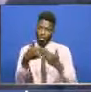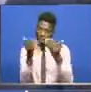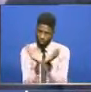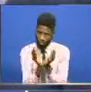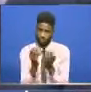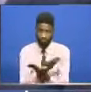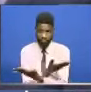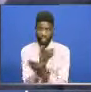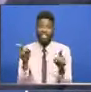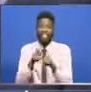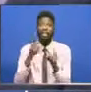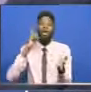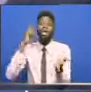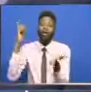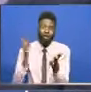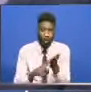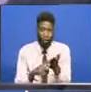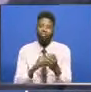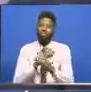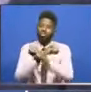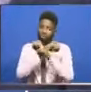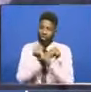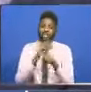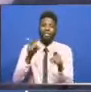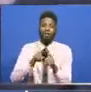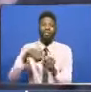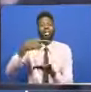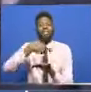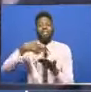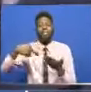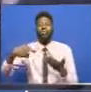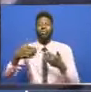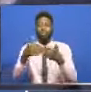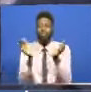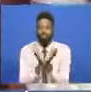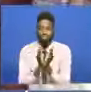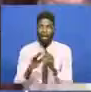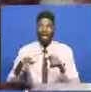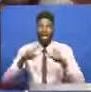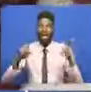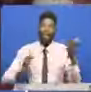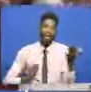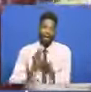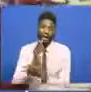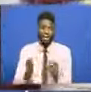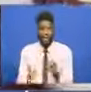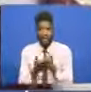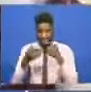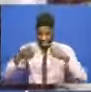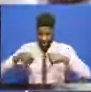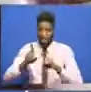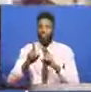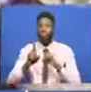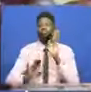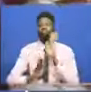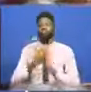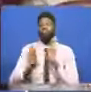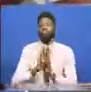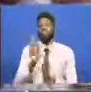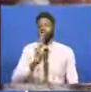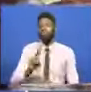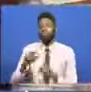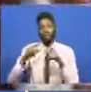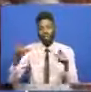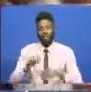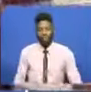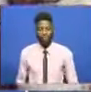for recognition, protection and a registration of community land rights to enable them develop the land. Kamche Menza for Channel